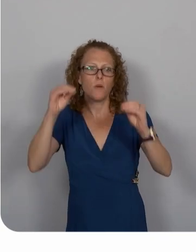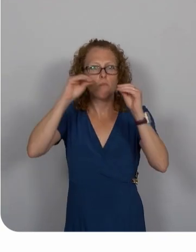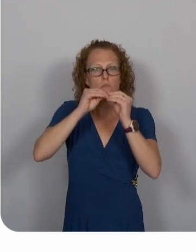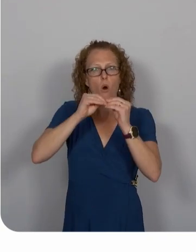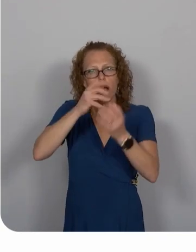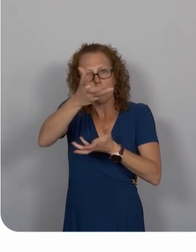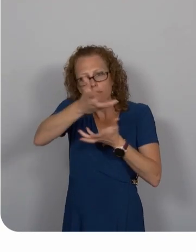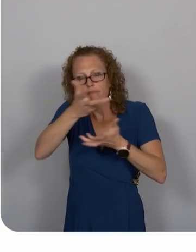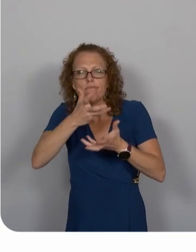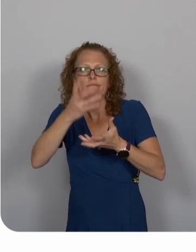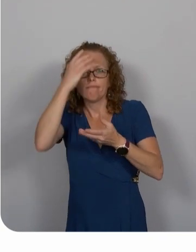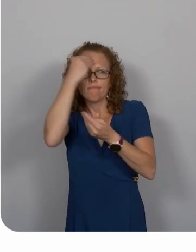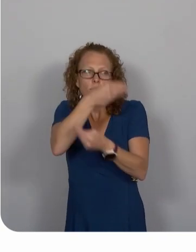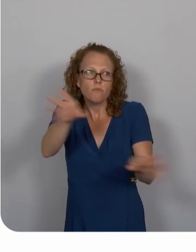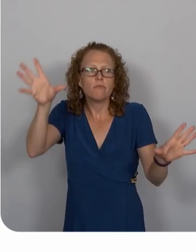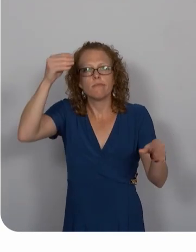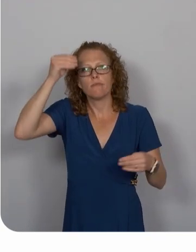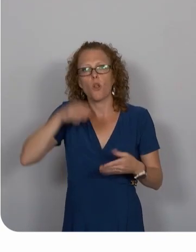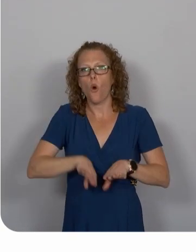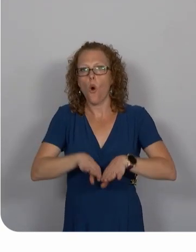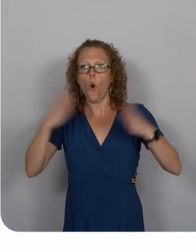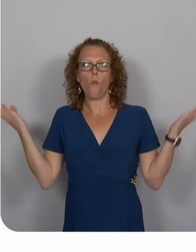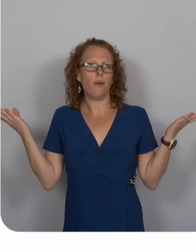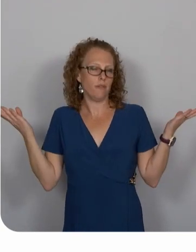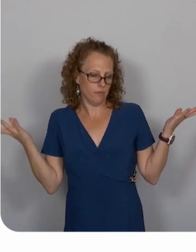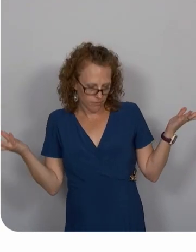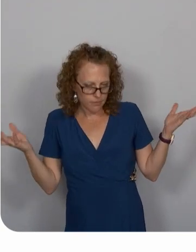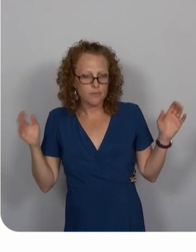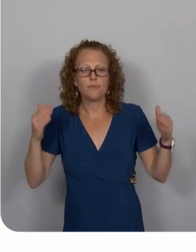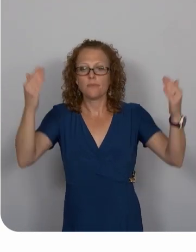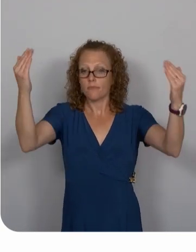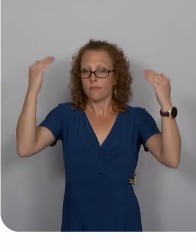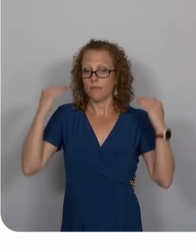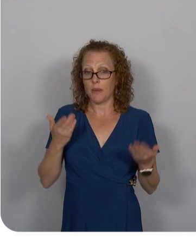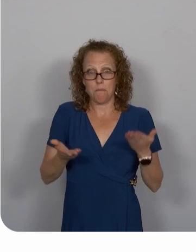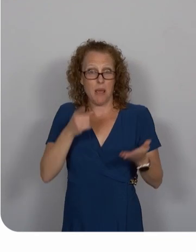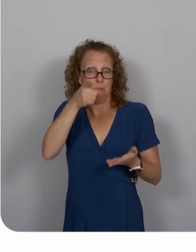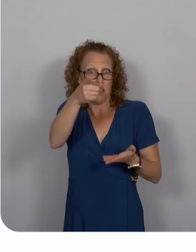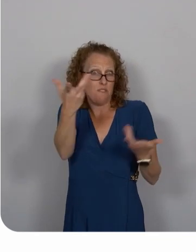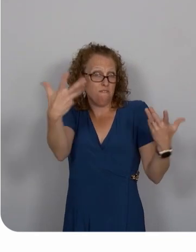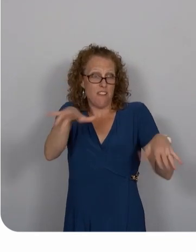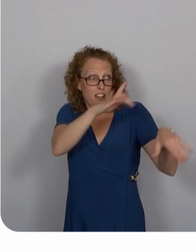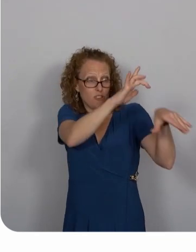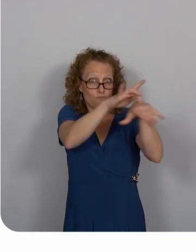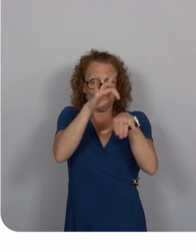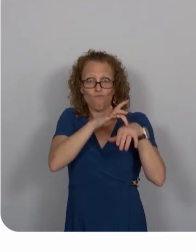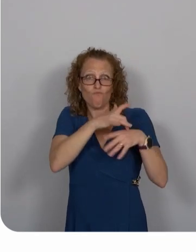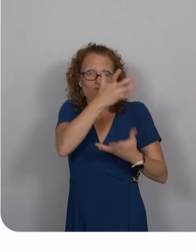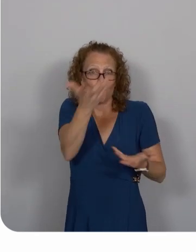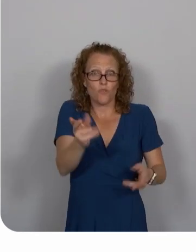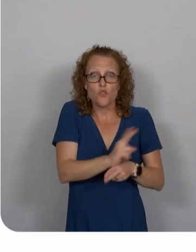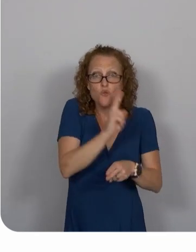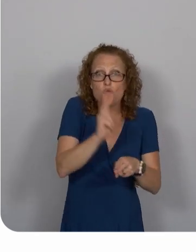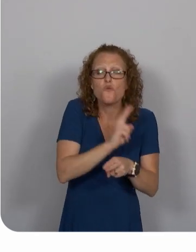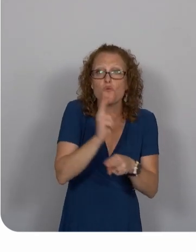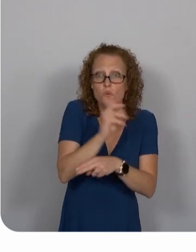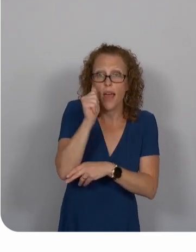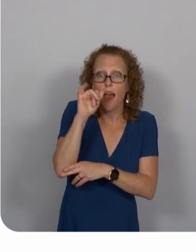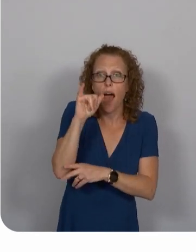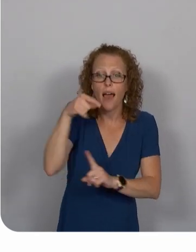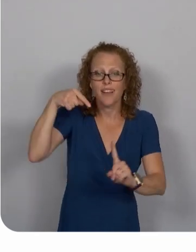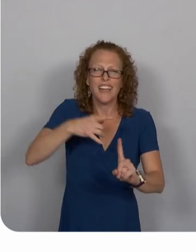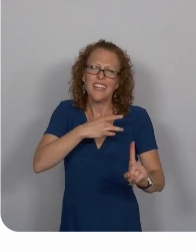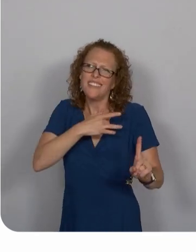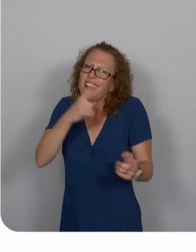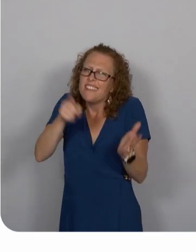If you've spent any time playing with conversational AIs, you probably know that they have the potential to say things that are inaccurate or